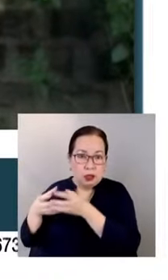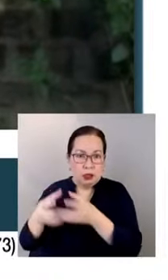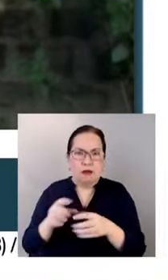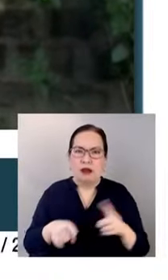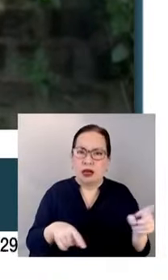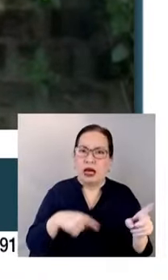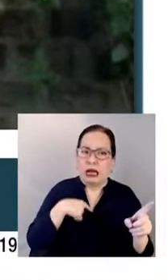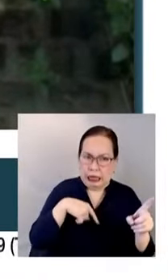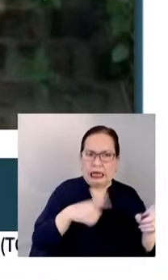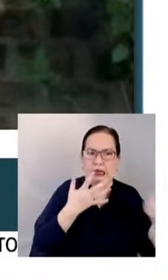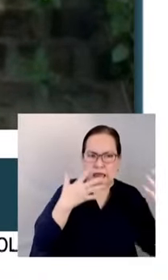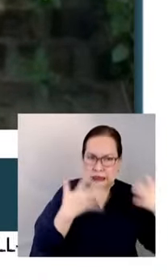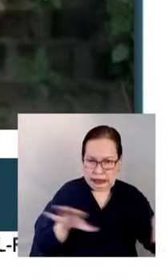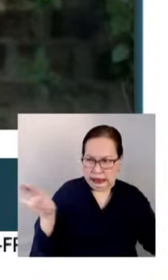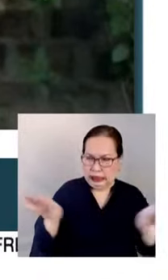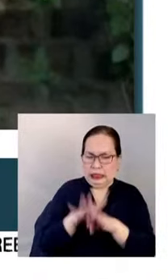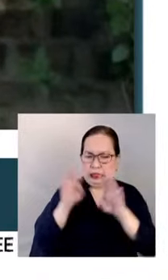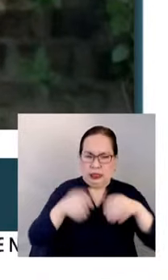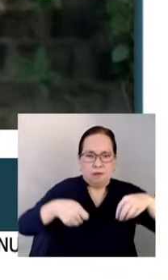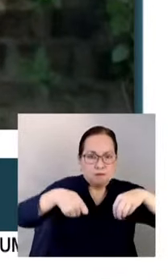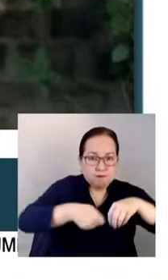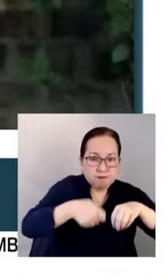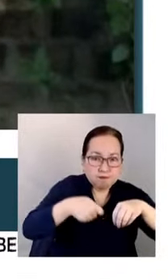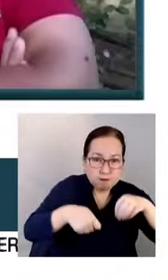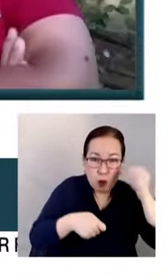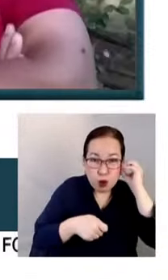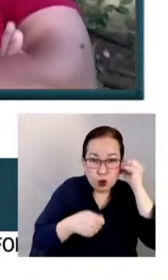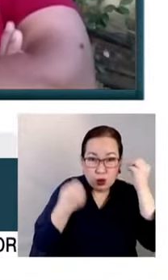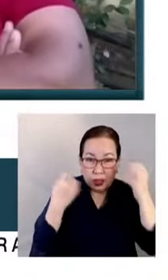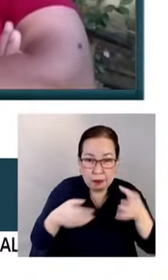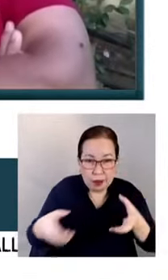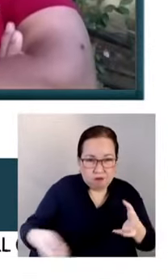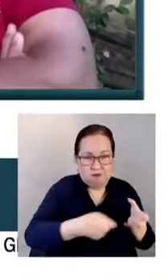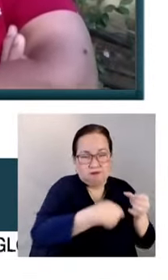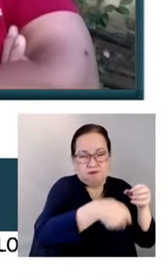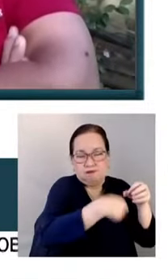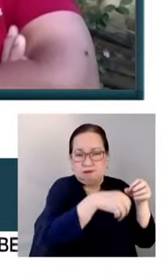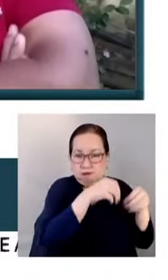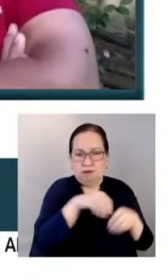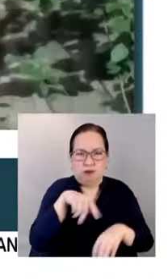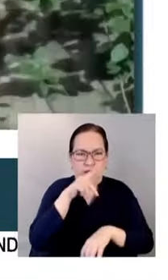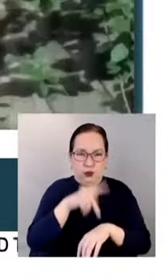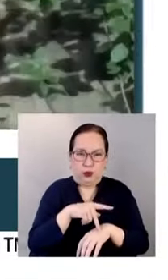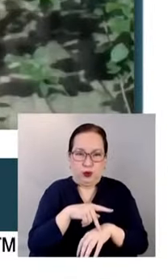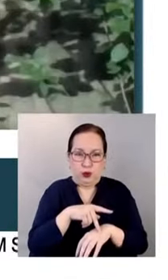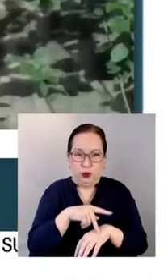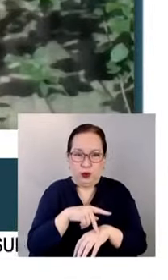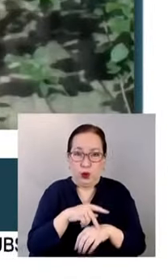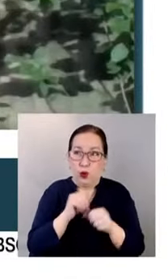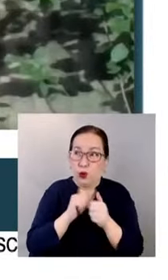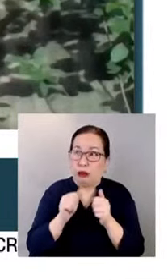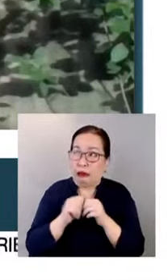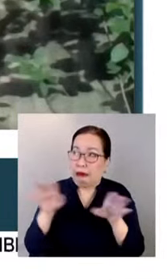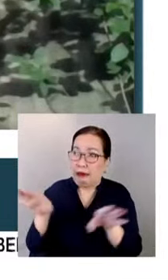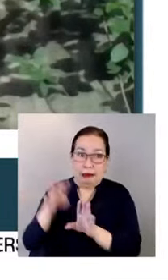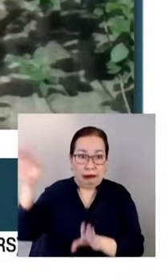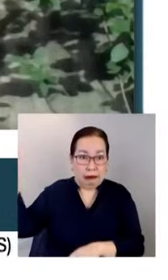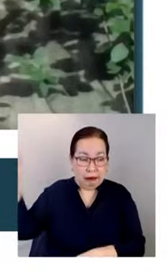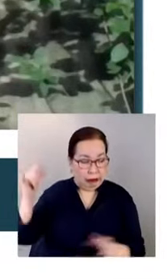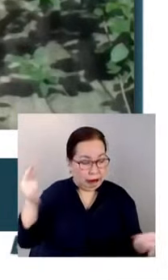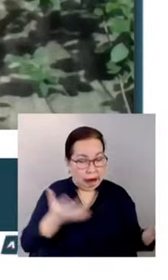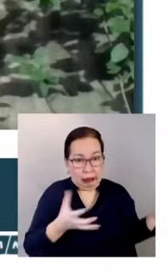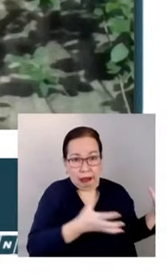karamihan ng ani ng sibuyas ng mga magsasaka dito po sa atin sa Pilipinas. Sa importation kasi, ang unang-unang makikinabang po